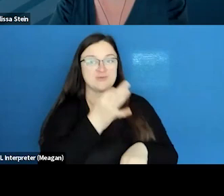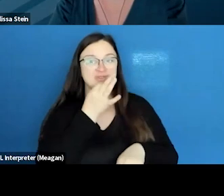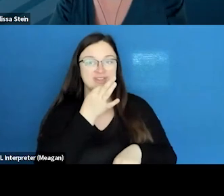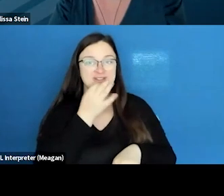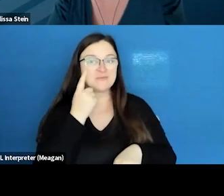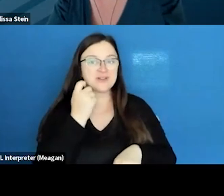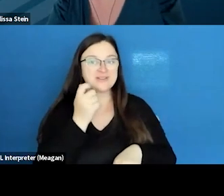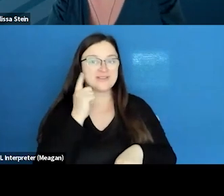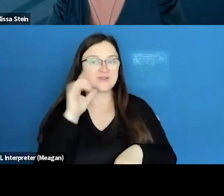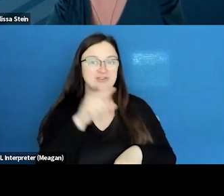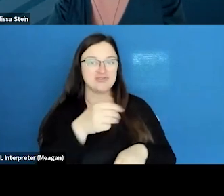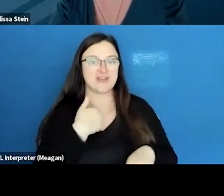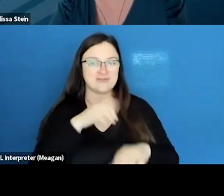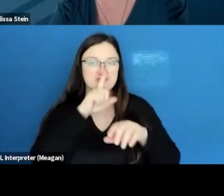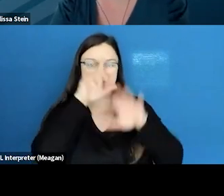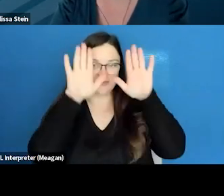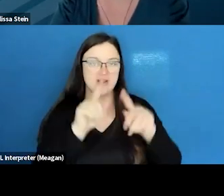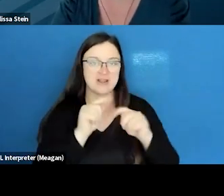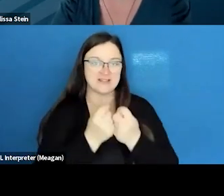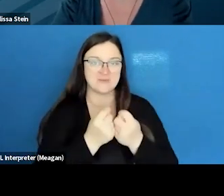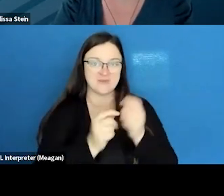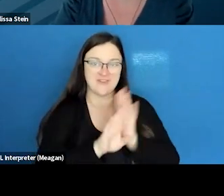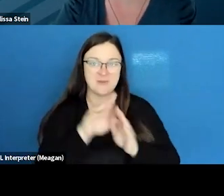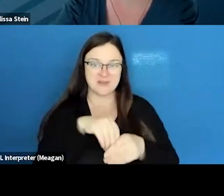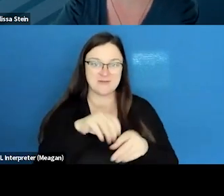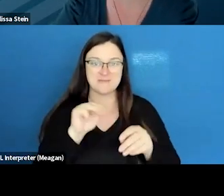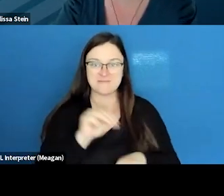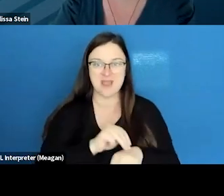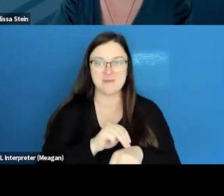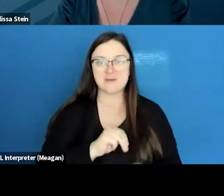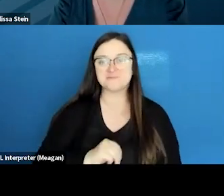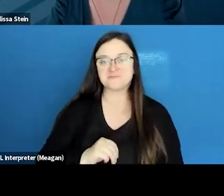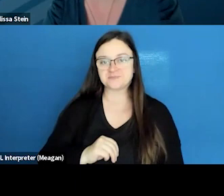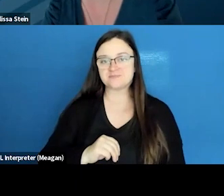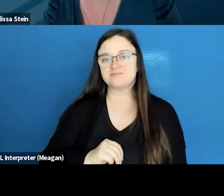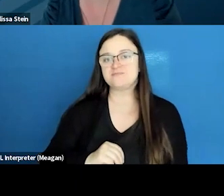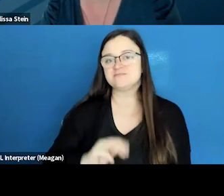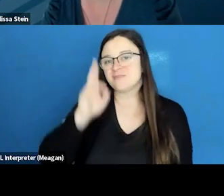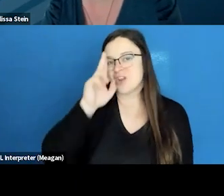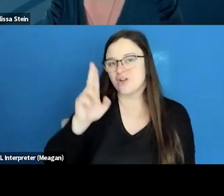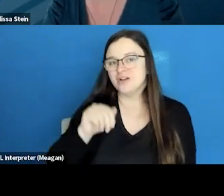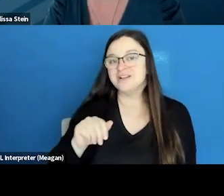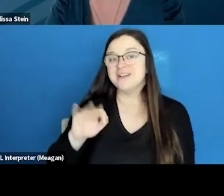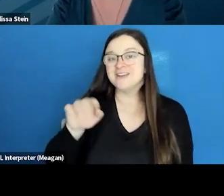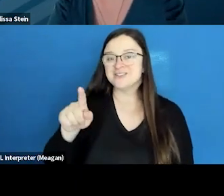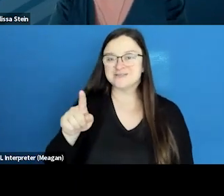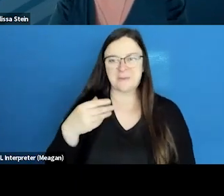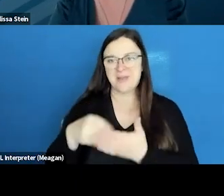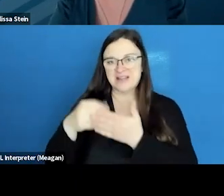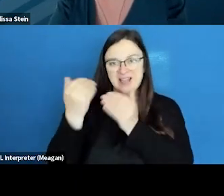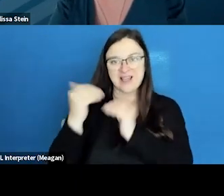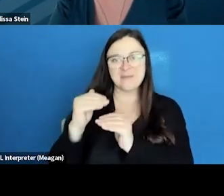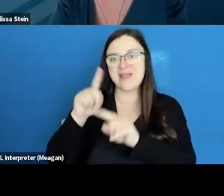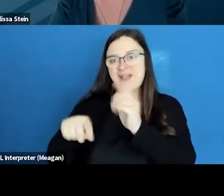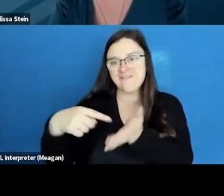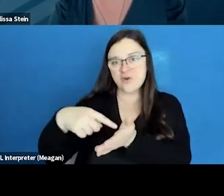an incredible team built up in Miami. There's one more thing I want to say. Let's say you're short on funding and you can't afford to hire as